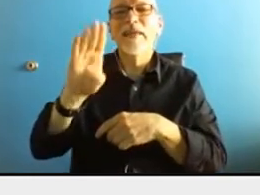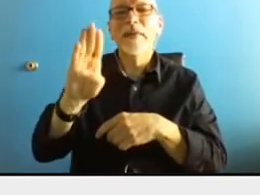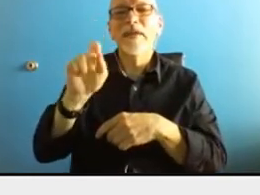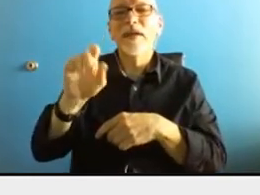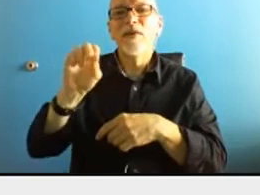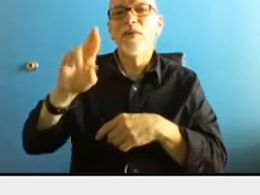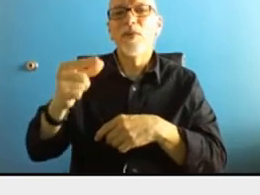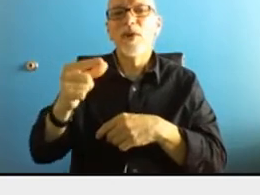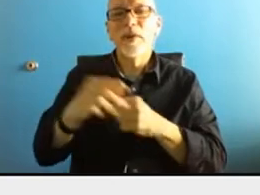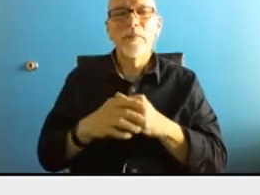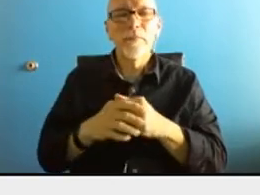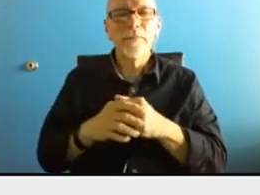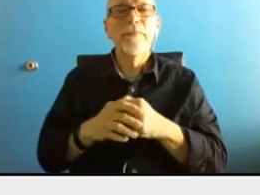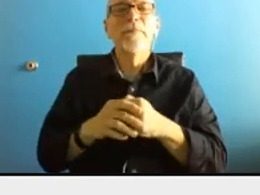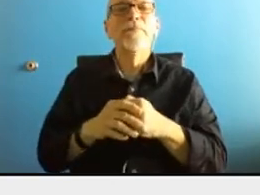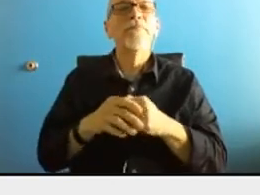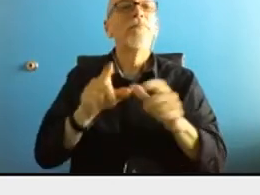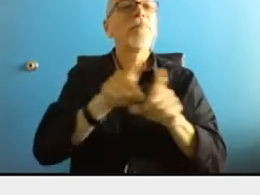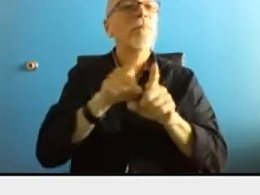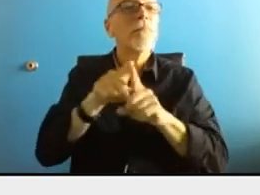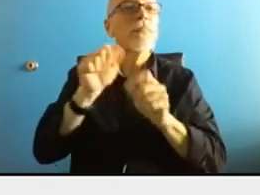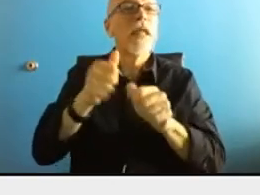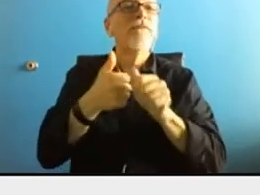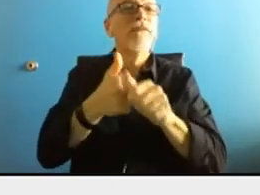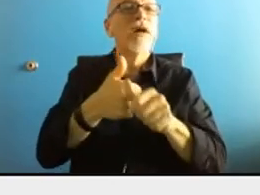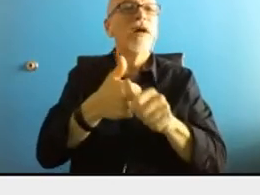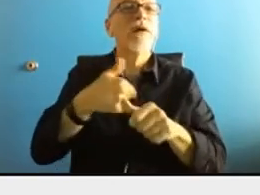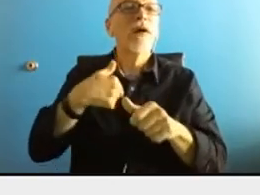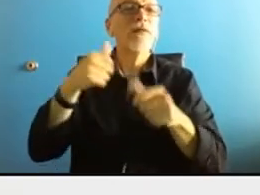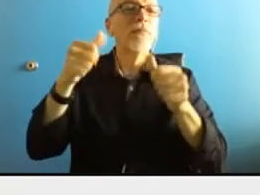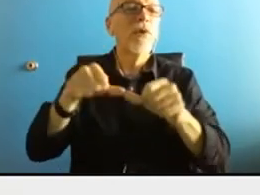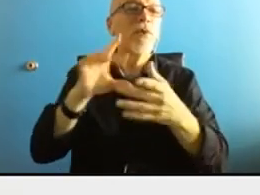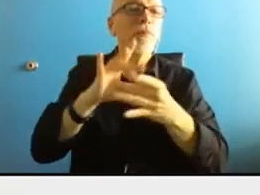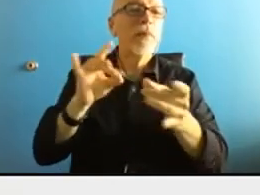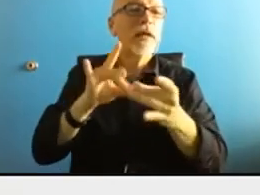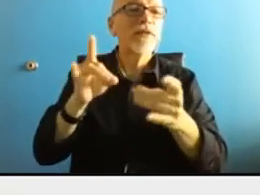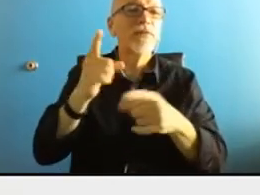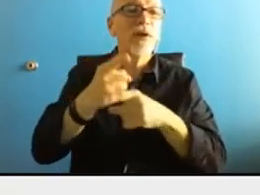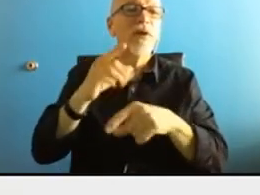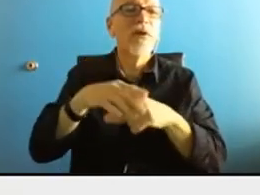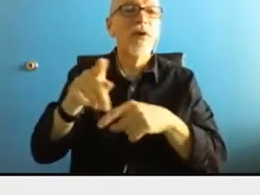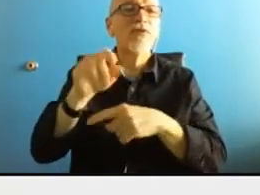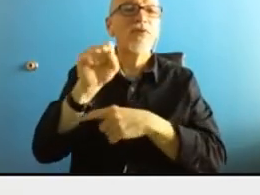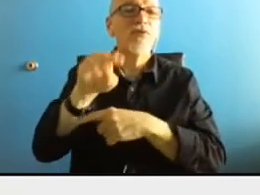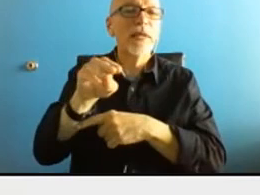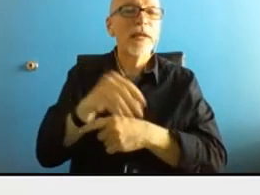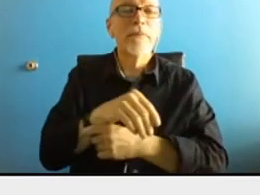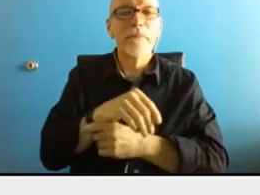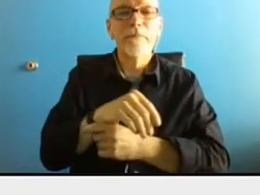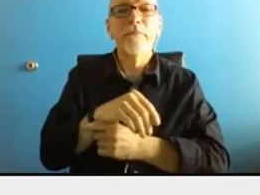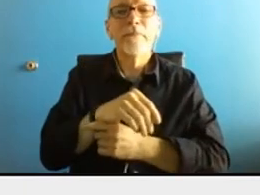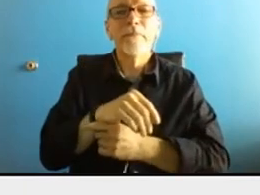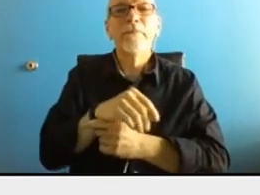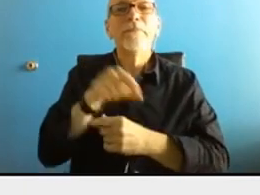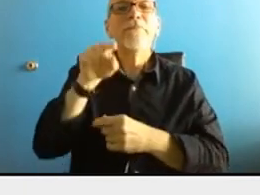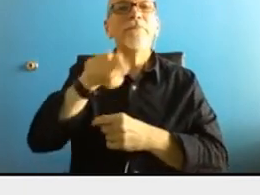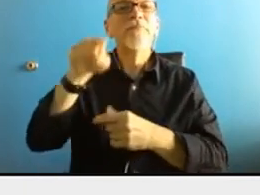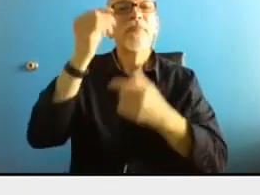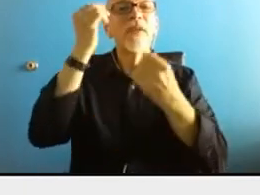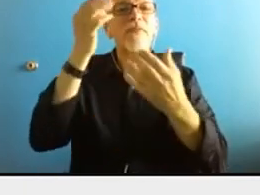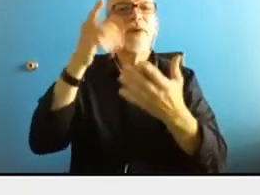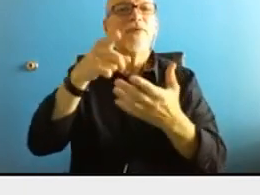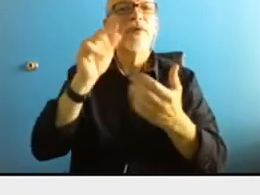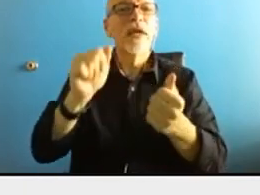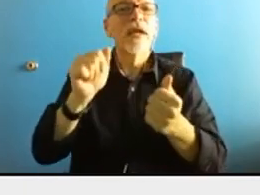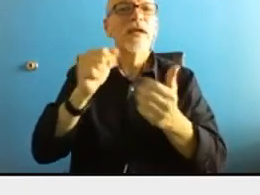Dunn.lynn@aidb.org. You can also follow us and post us messages right on social media. Here is information that you can